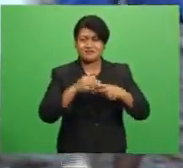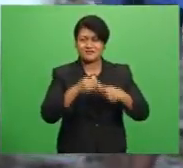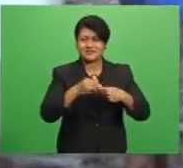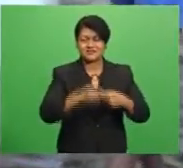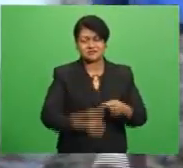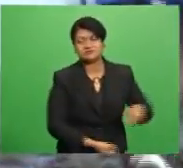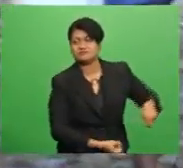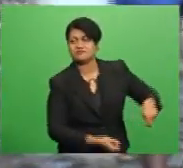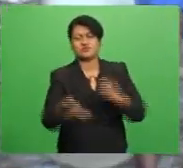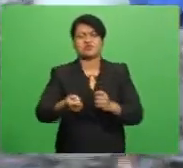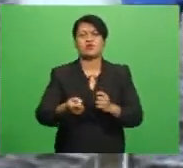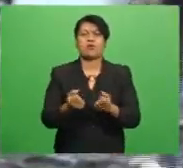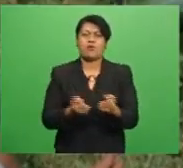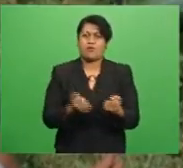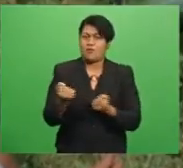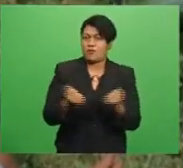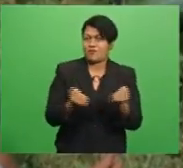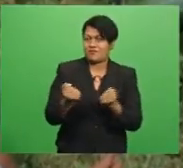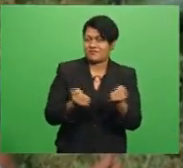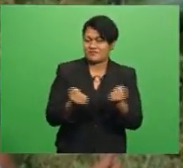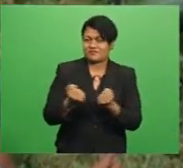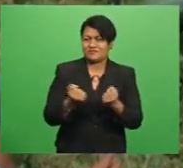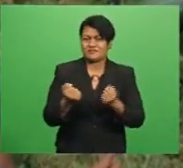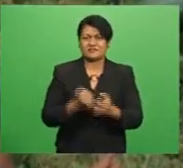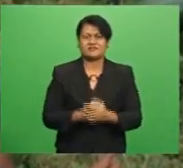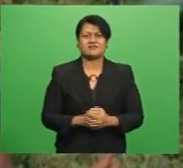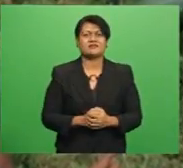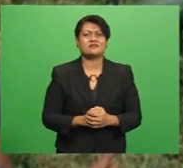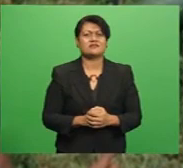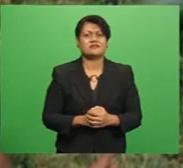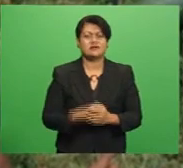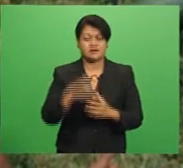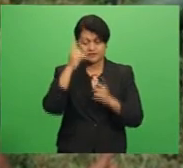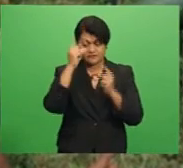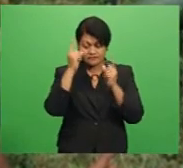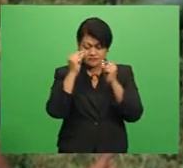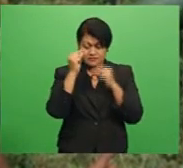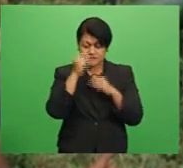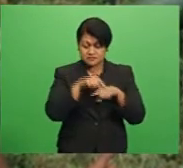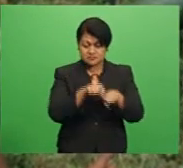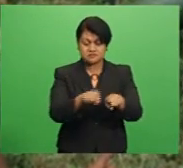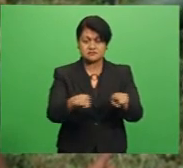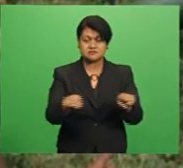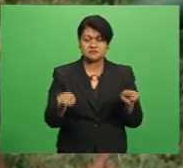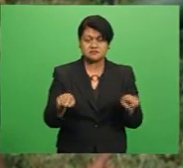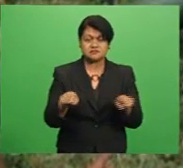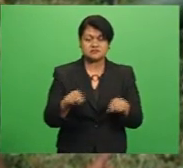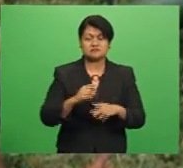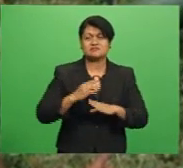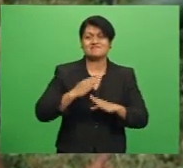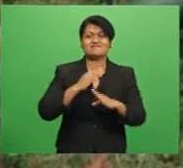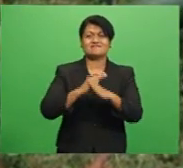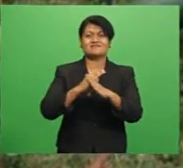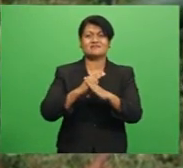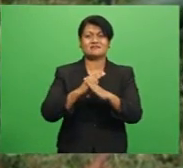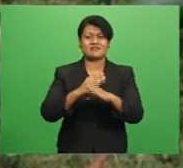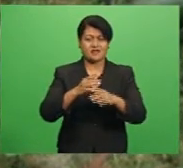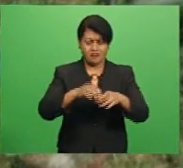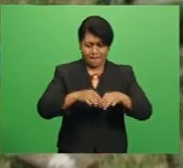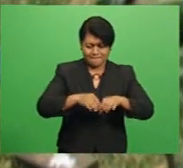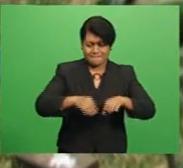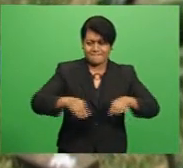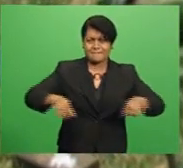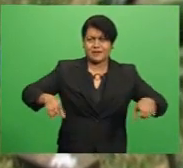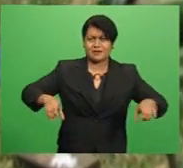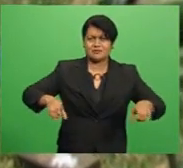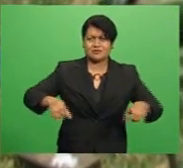vehicles. It is a common sight during New Year's. Fijians have also been warned to refrain from using bamboo guns as this is illegal.